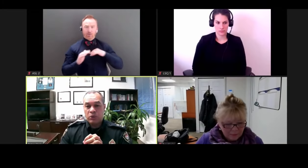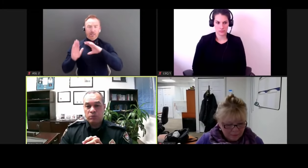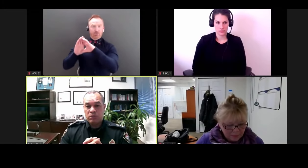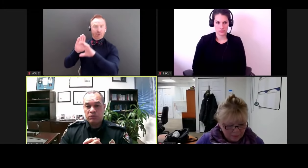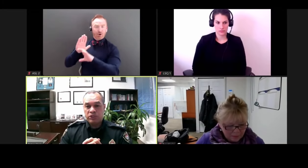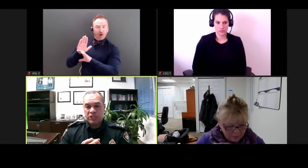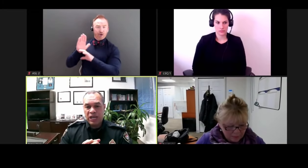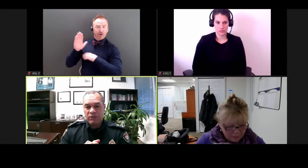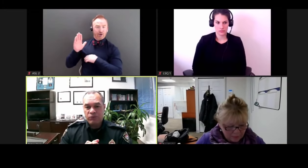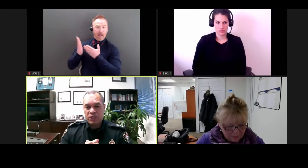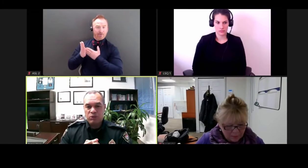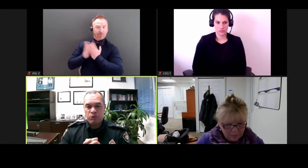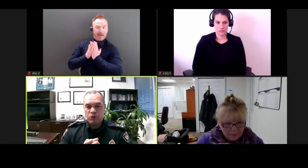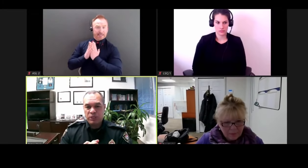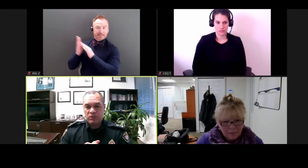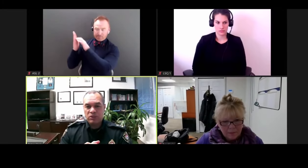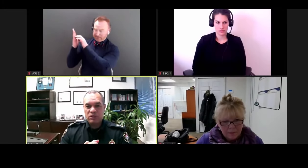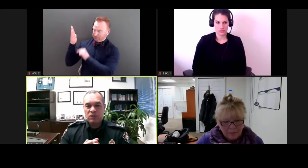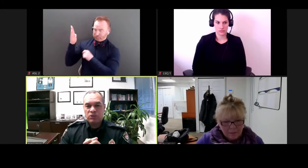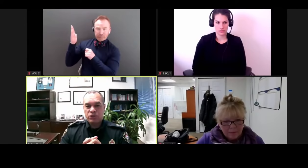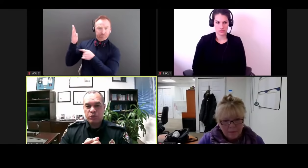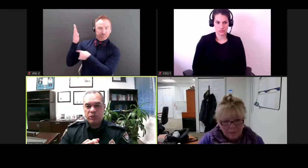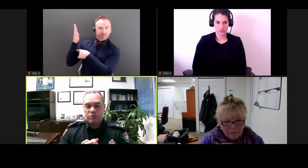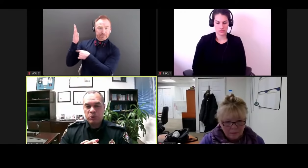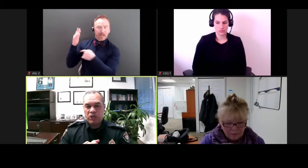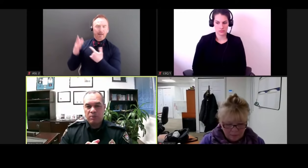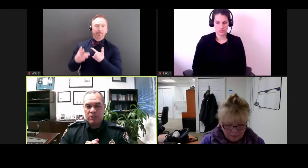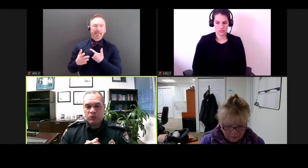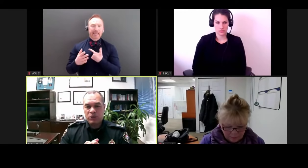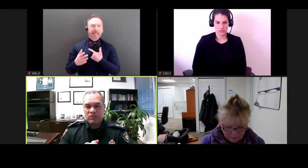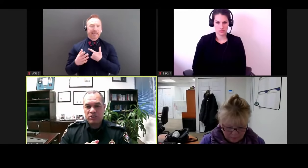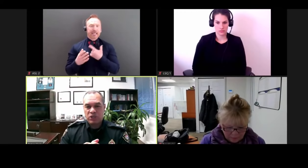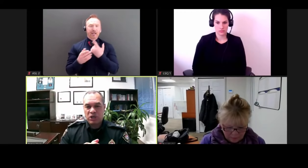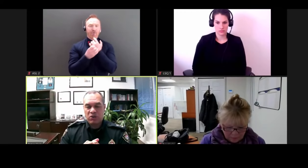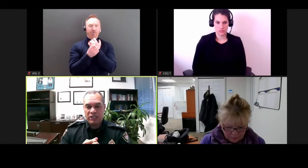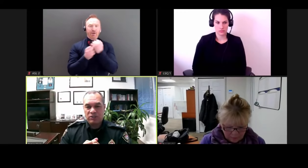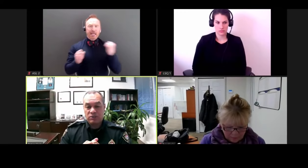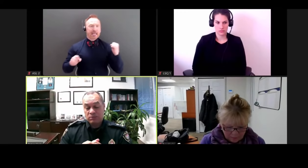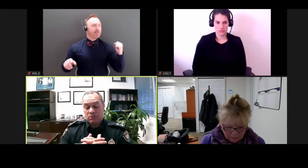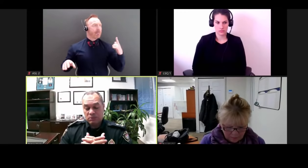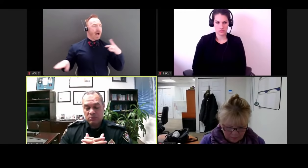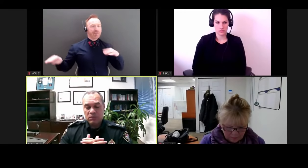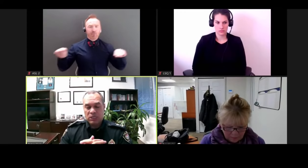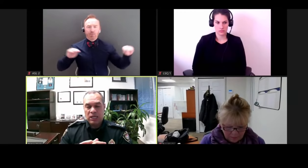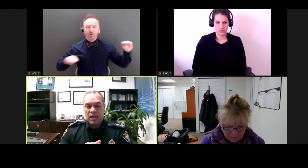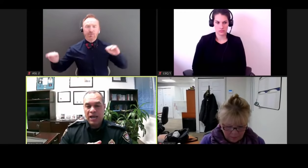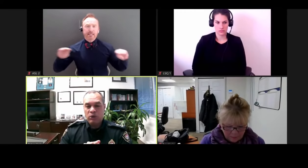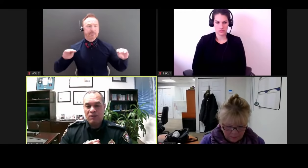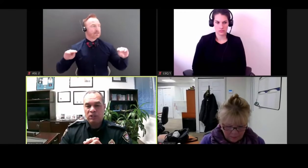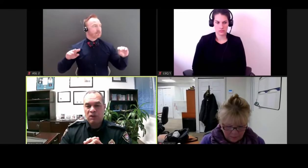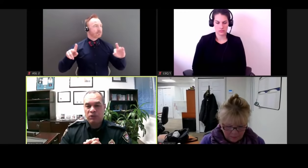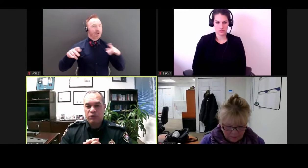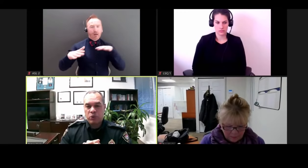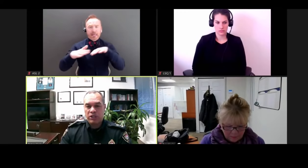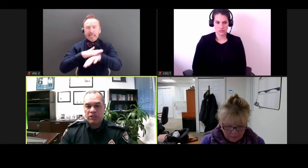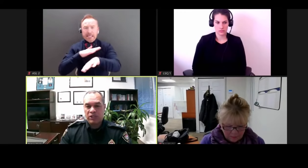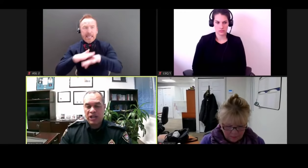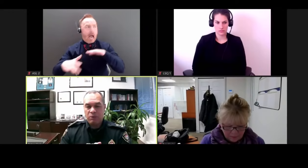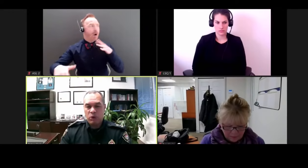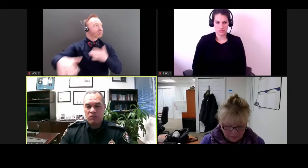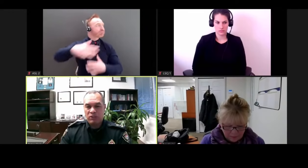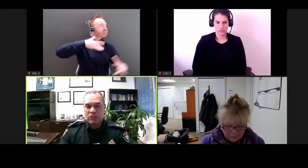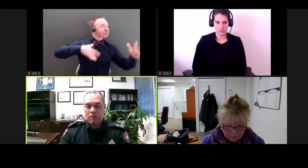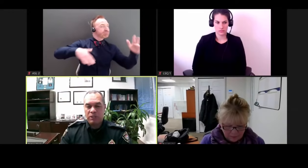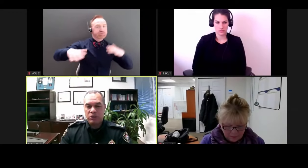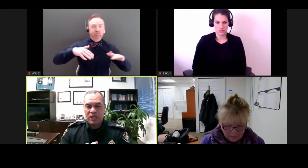So to deny freedom of movement to people who are coming to express their charter rights, I don't have a lawful authority that I'm